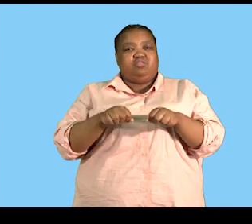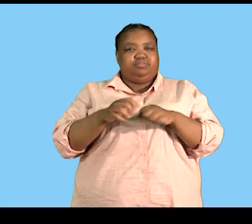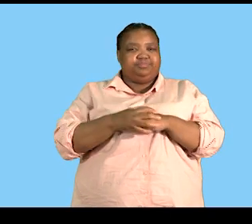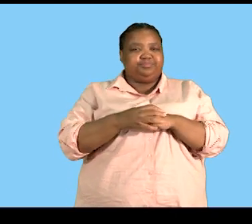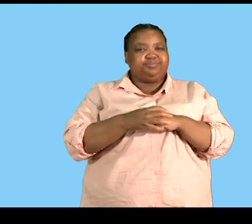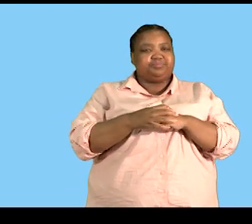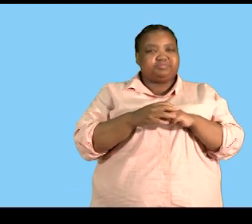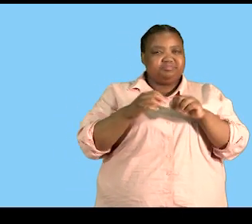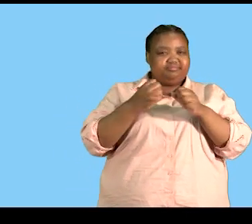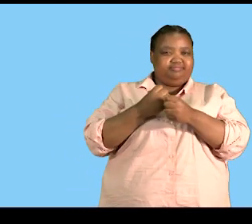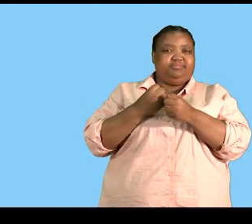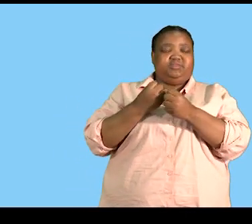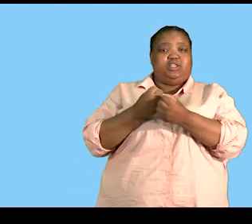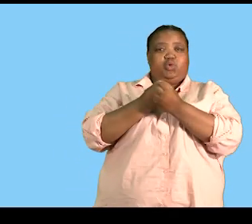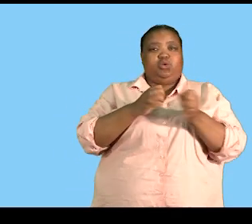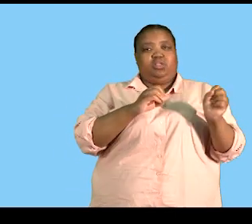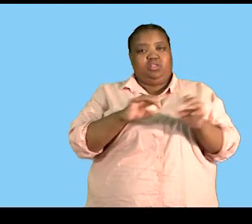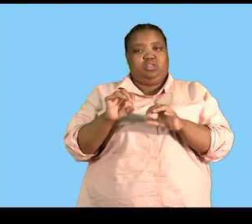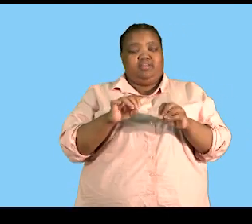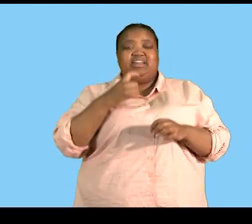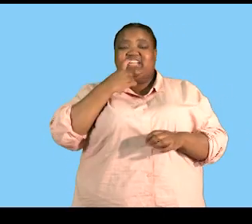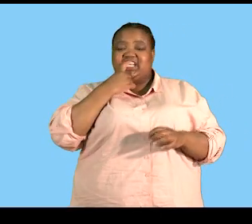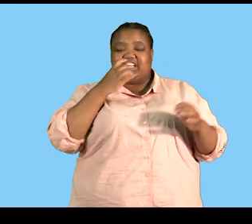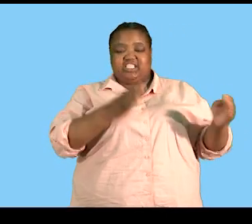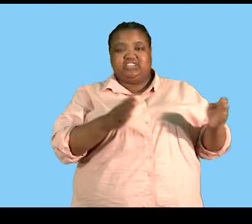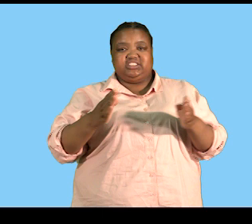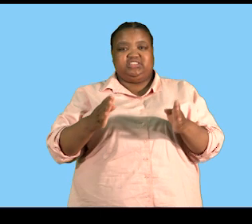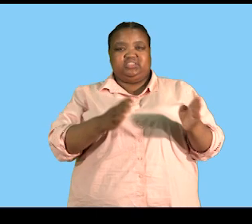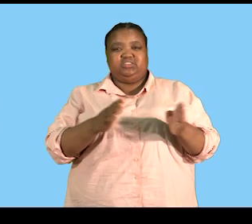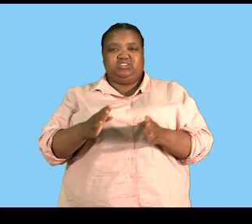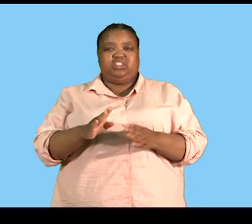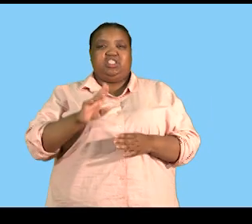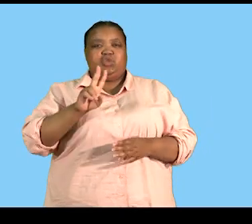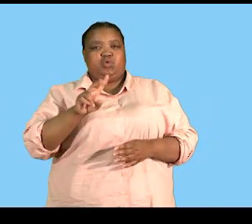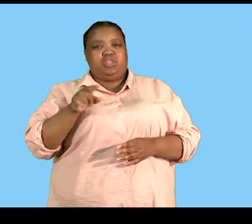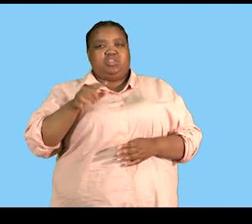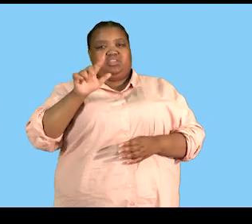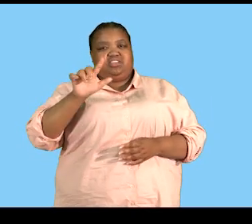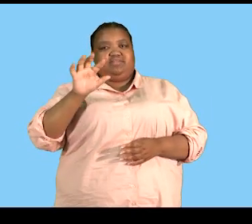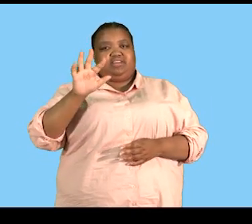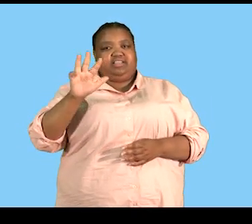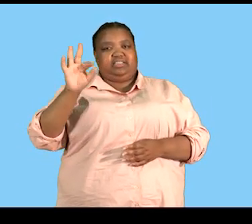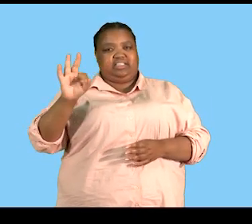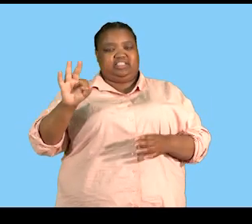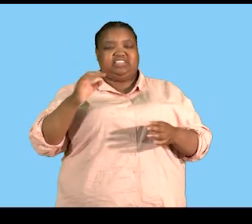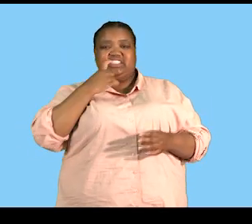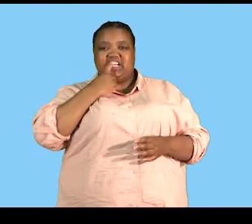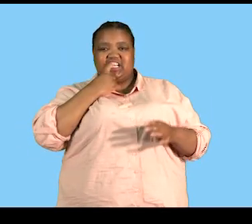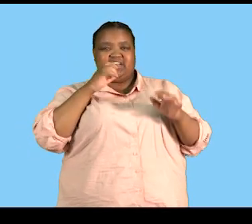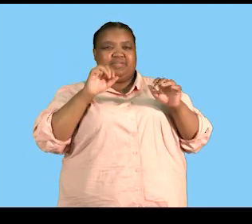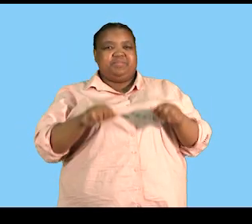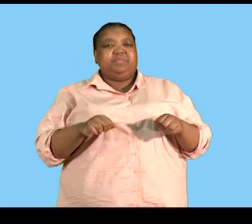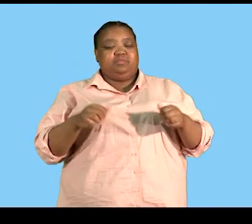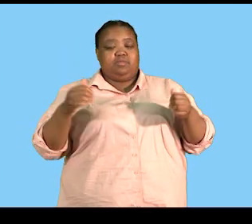2,793 bricks. The dimensions of each brick are 21 centimeters by 102